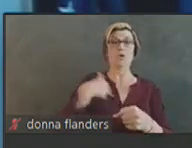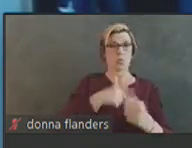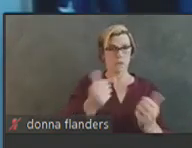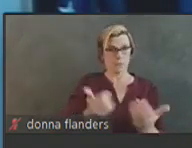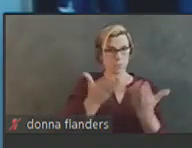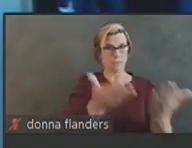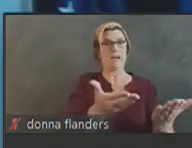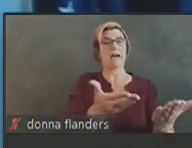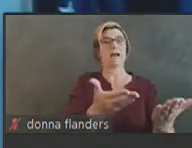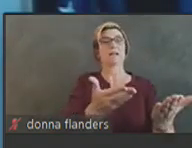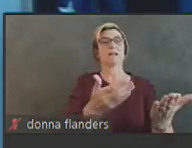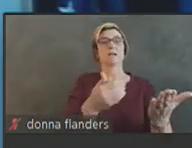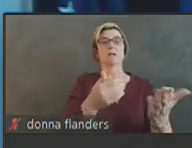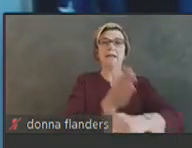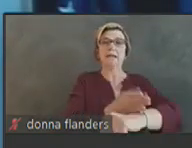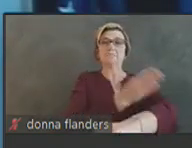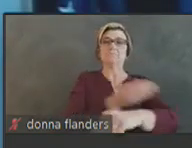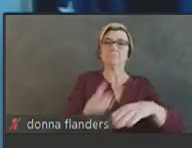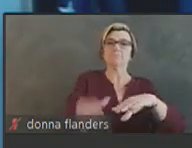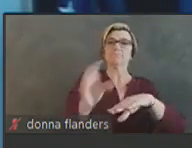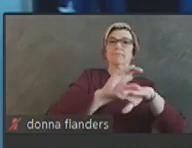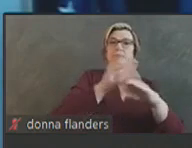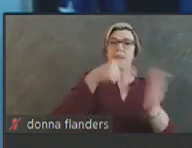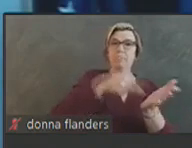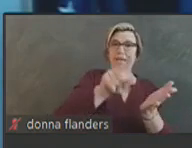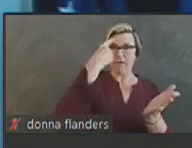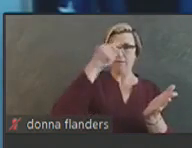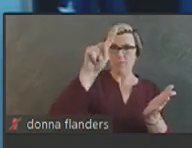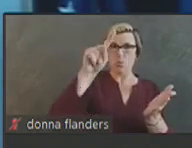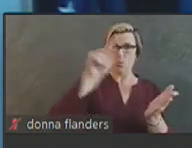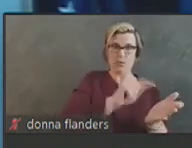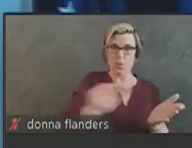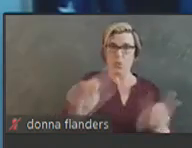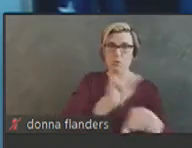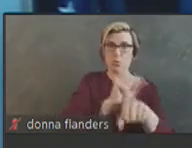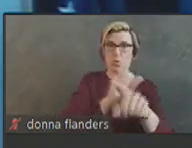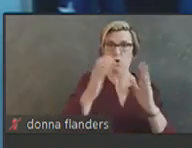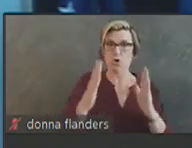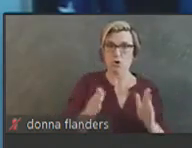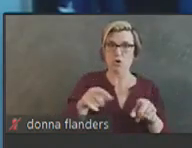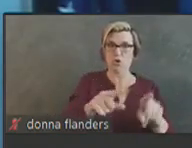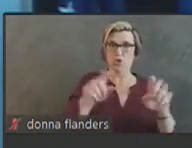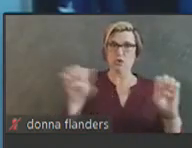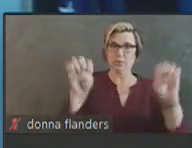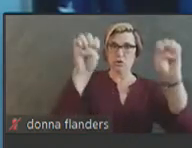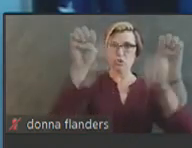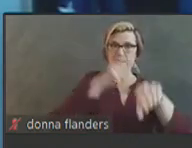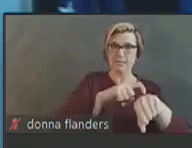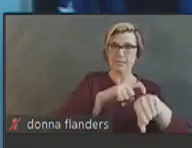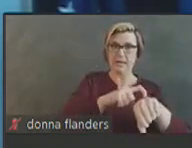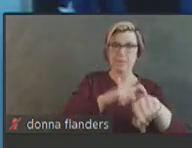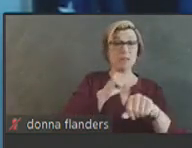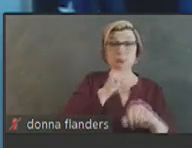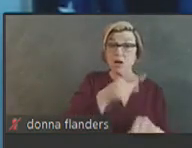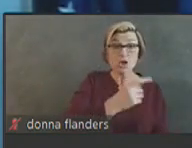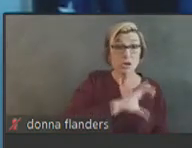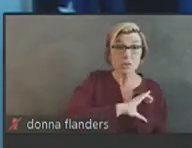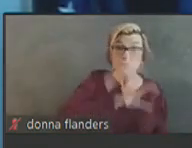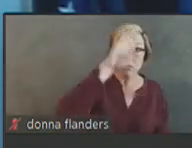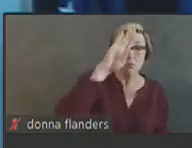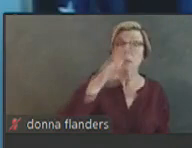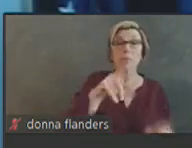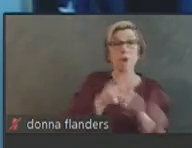frontline enhanced pay for our frontline workers, not just those in public safety, but also our sanitation